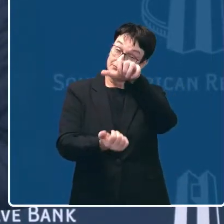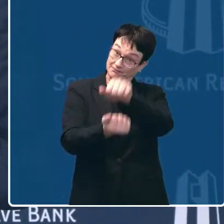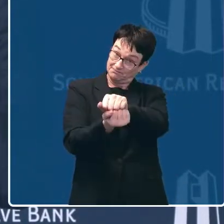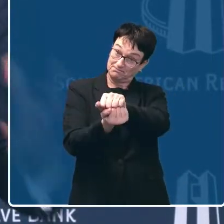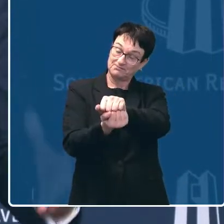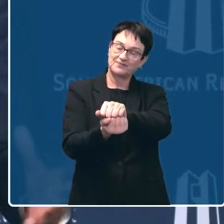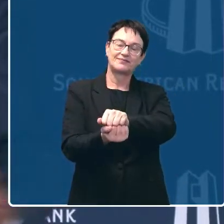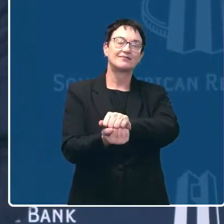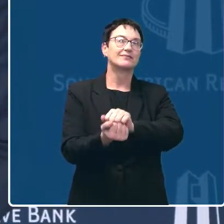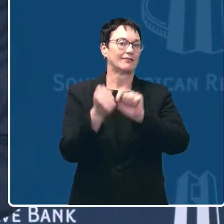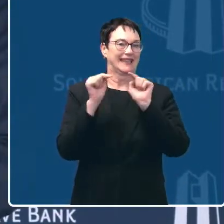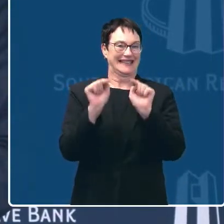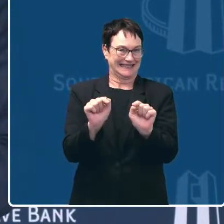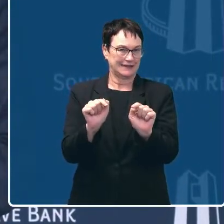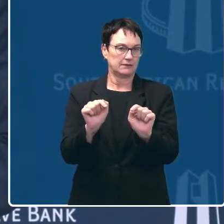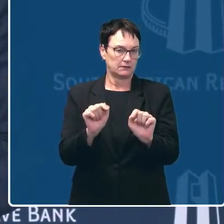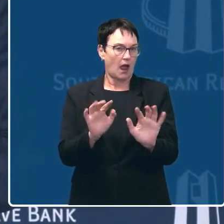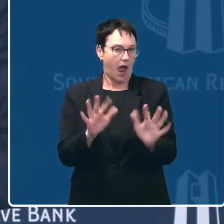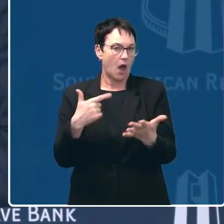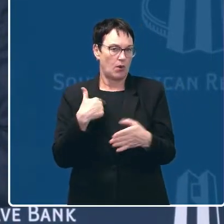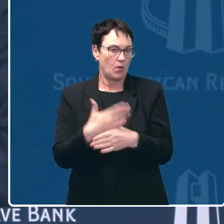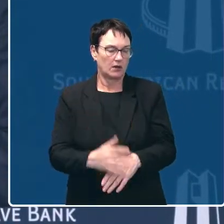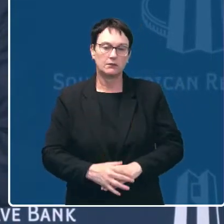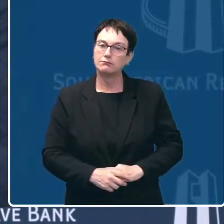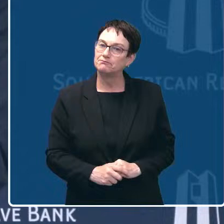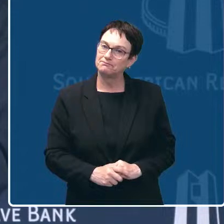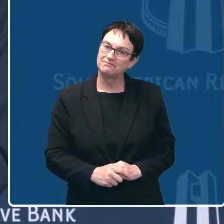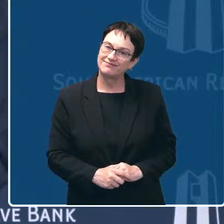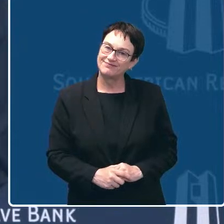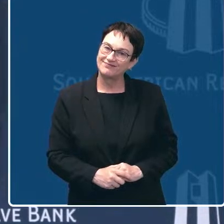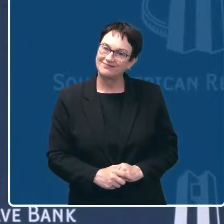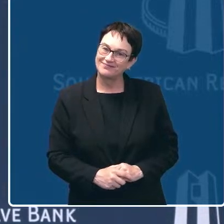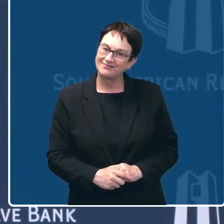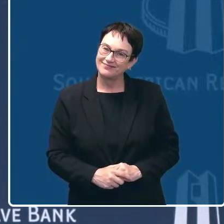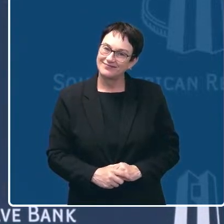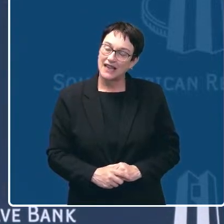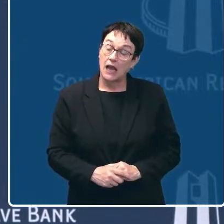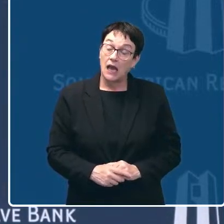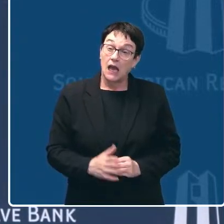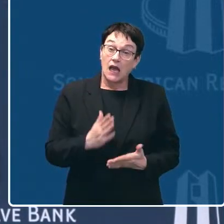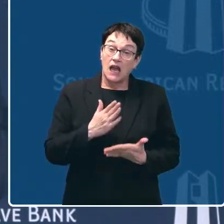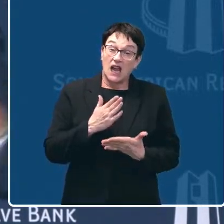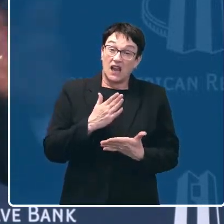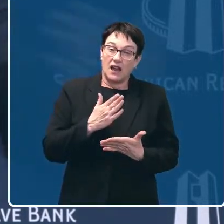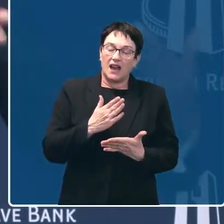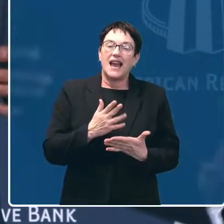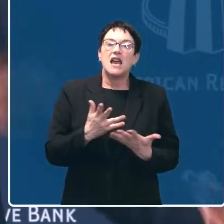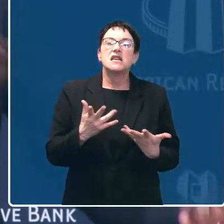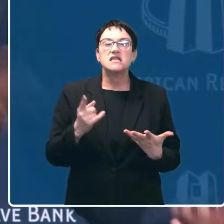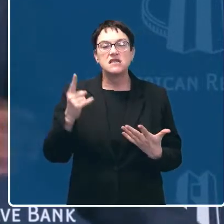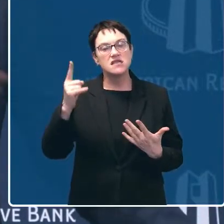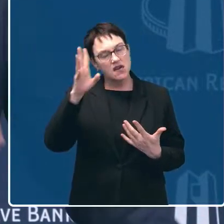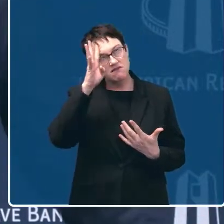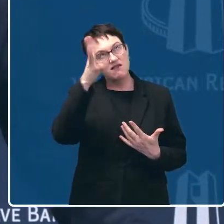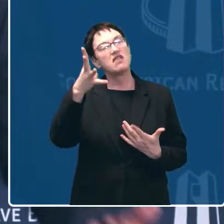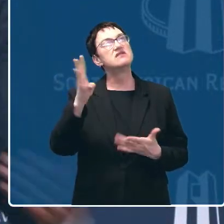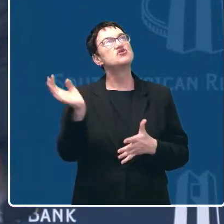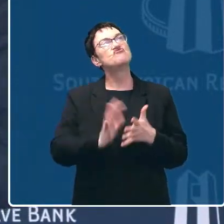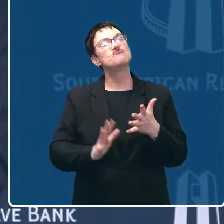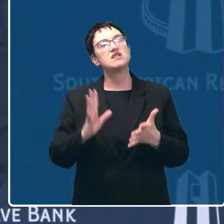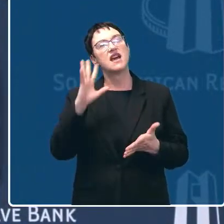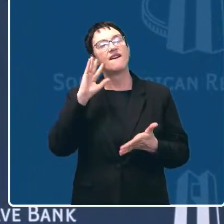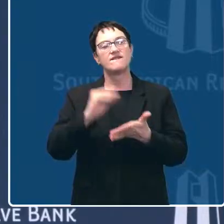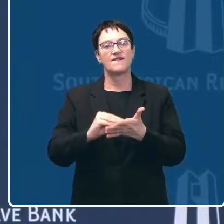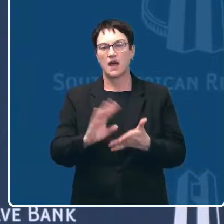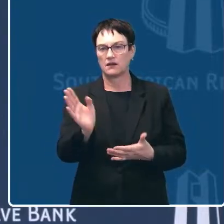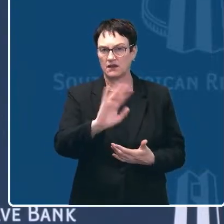is how the thing would be. It would be if it was not just a scenario and we had adopted a lower target.